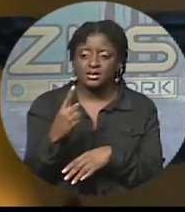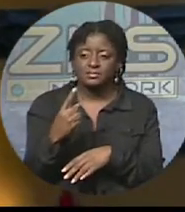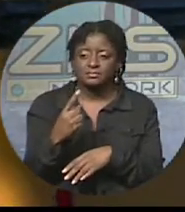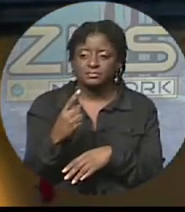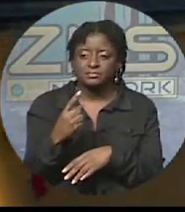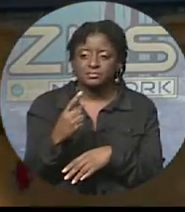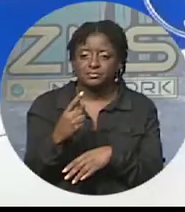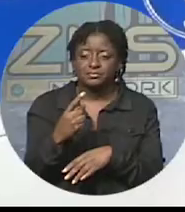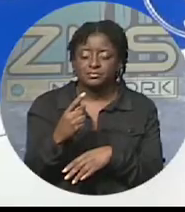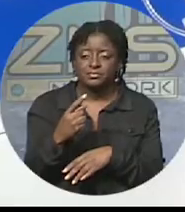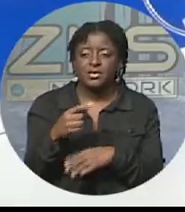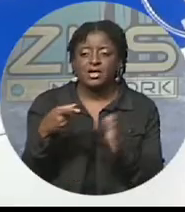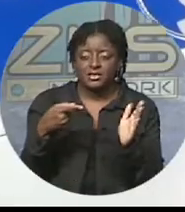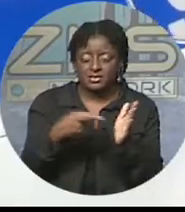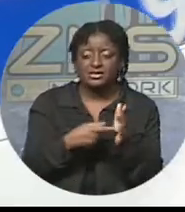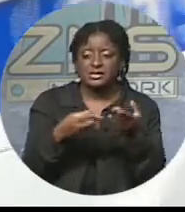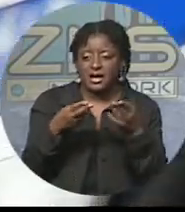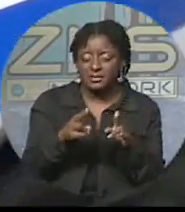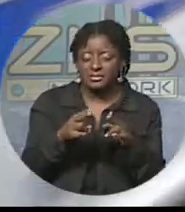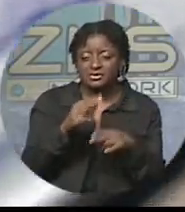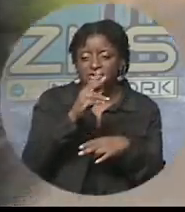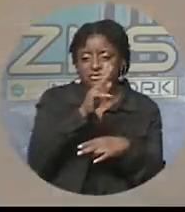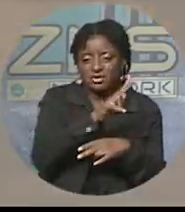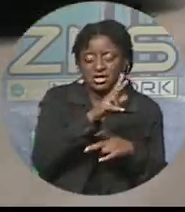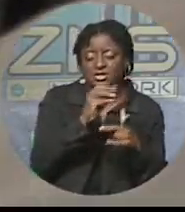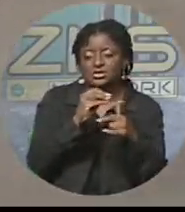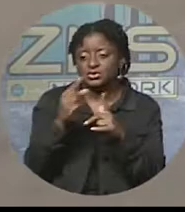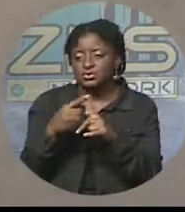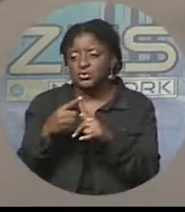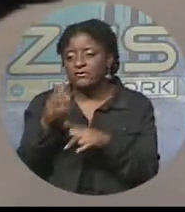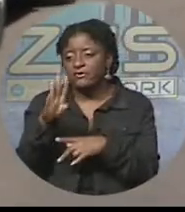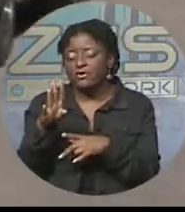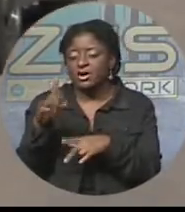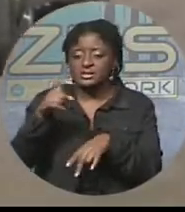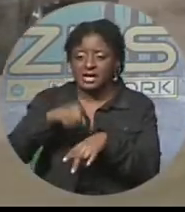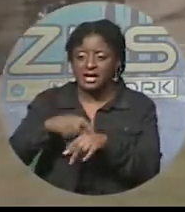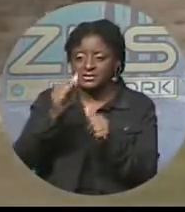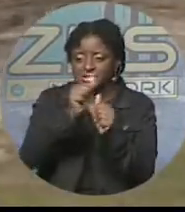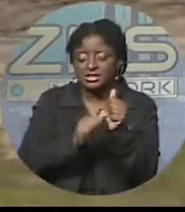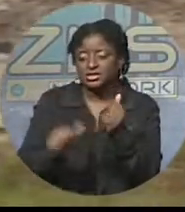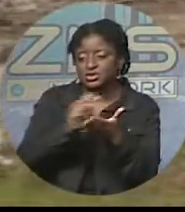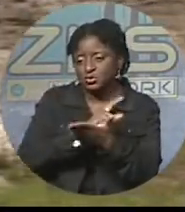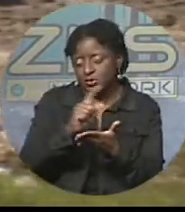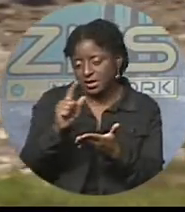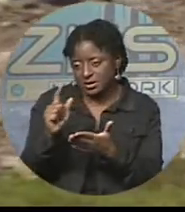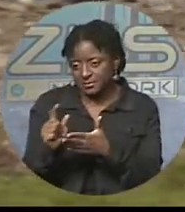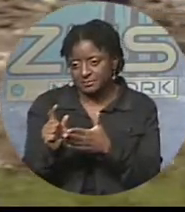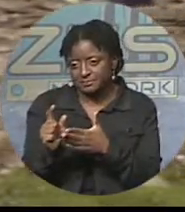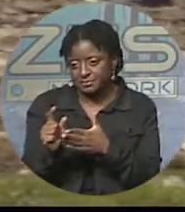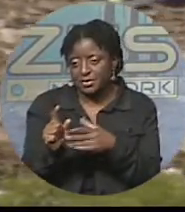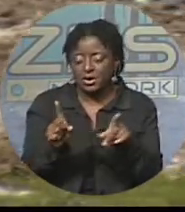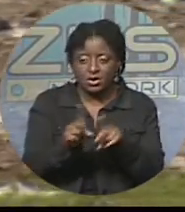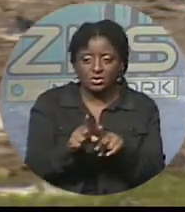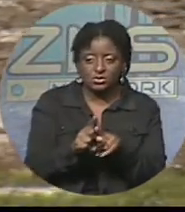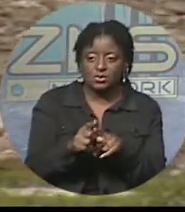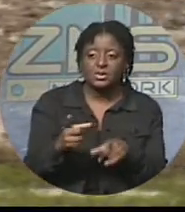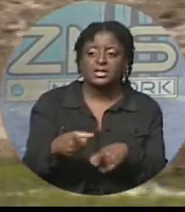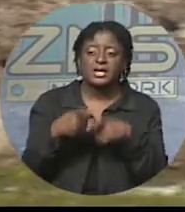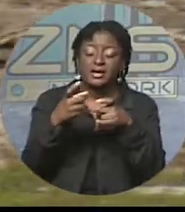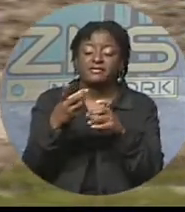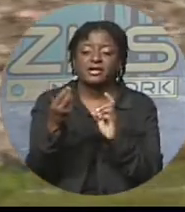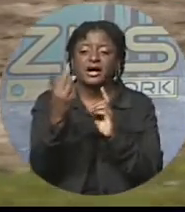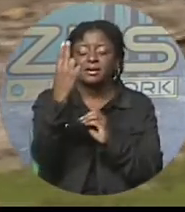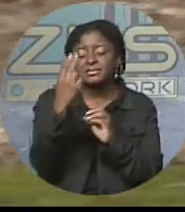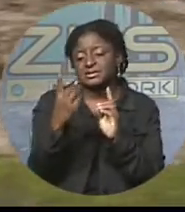times per week and has nothing to do with the November 1st immigration deadline. Additionally, he provided an update on repatriation exercises over